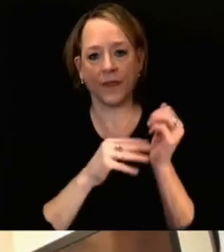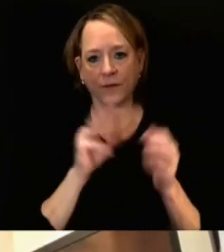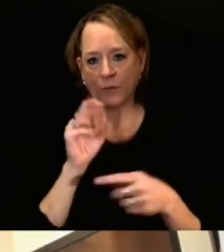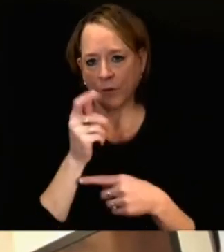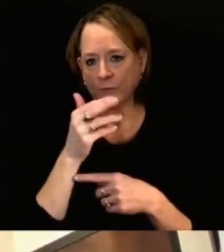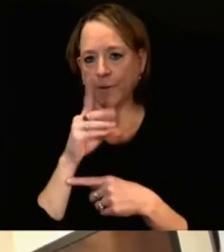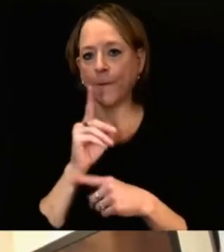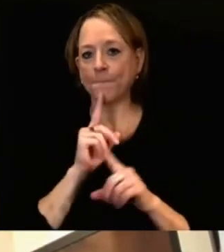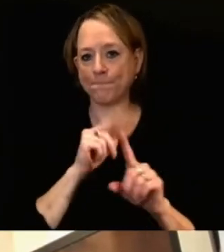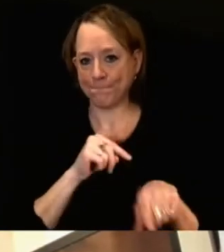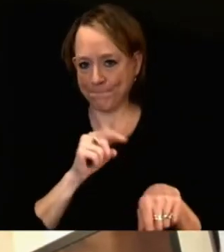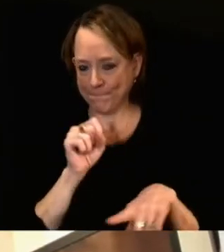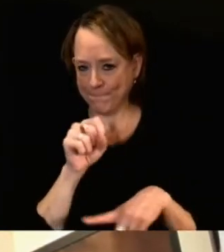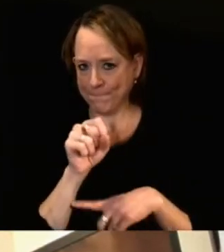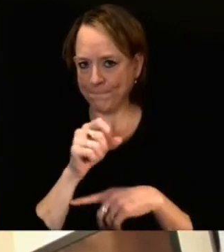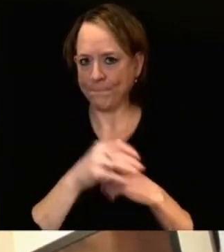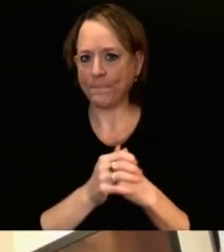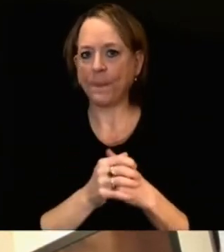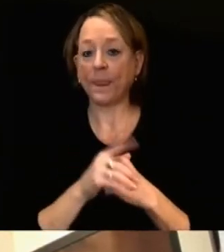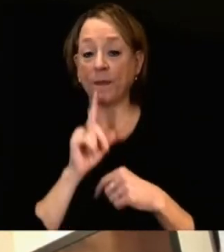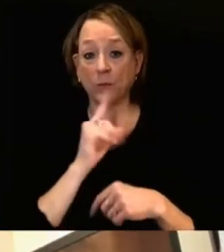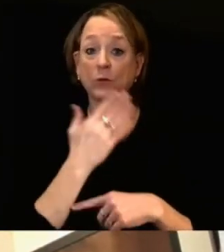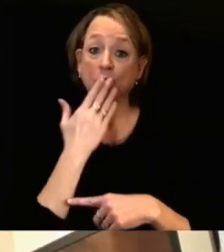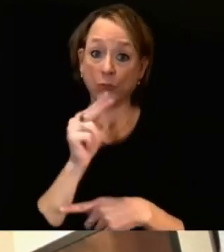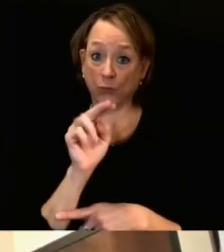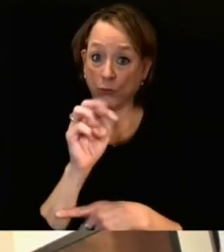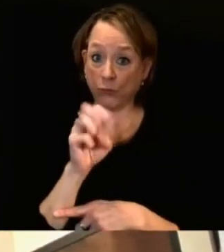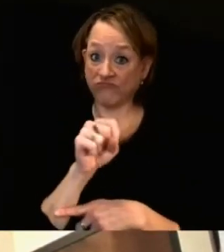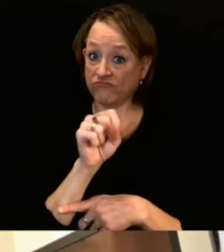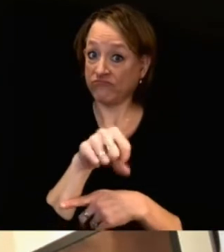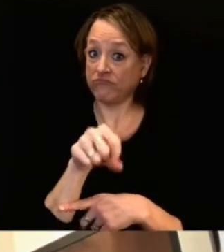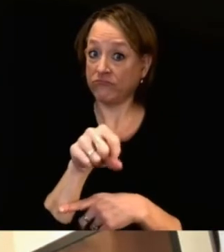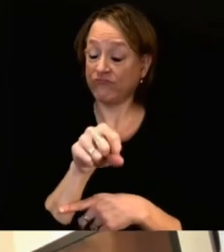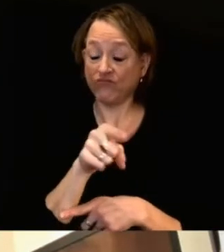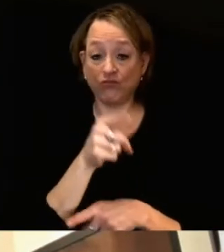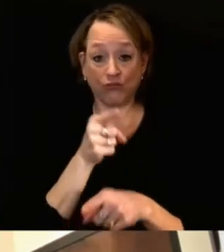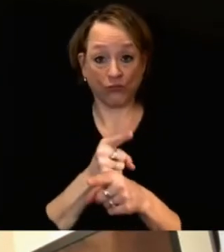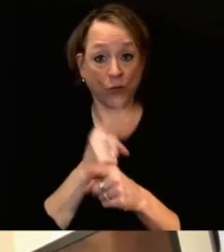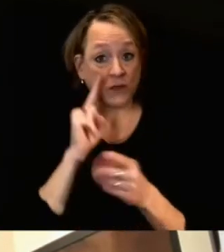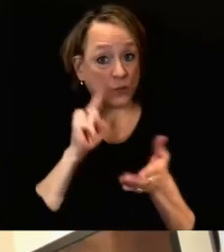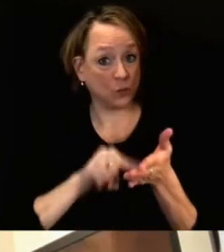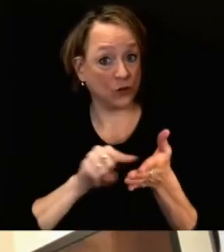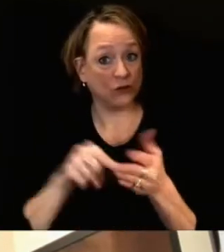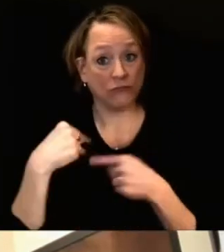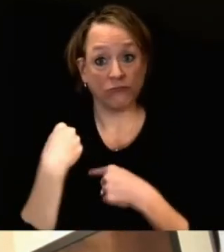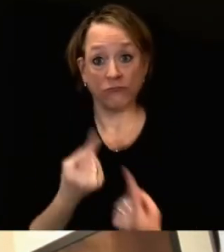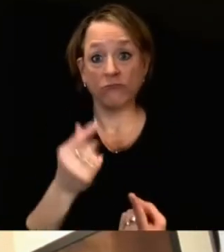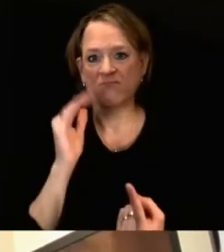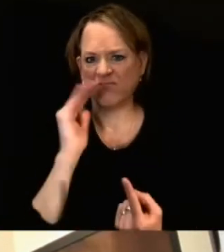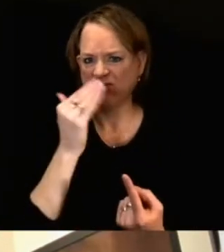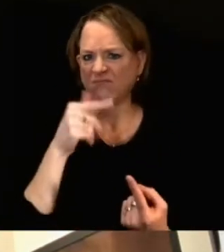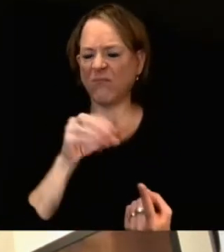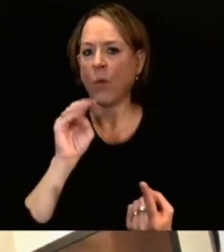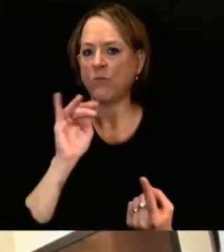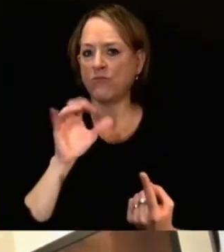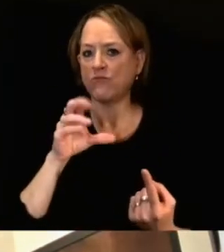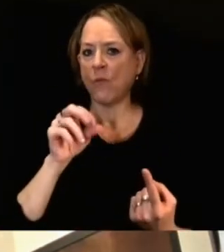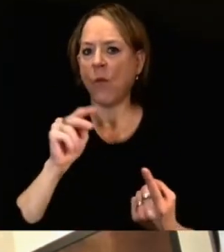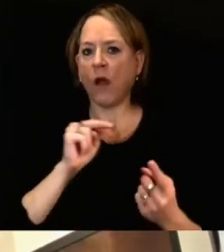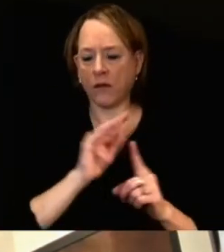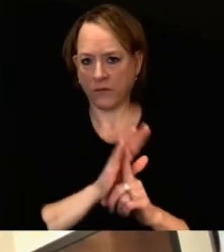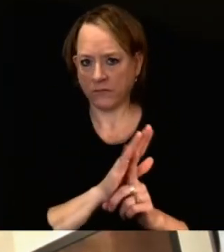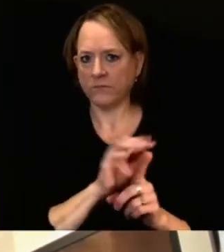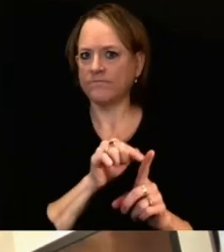getting clearer that the Omicron variant of the virus is less likely to cause